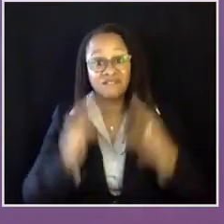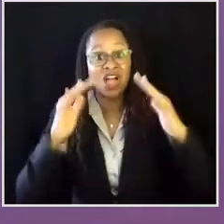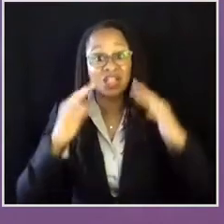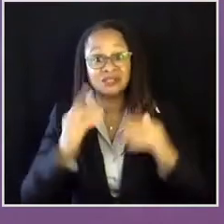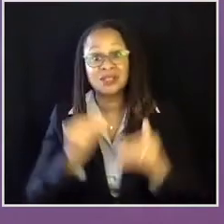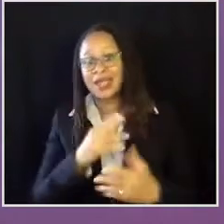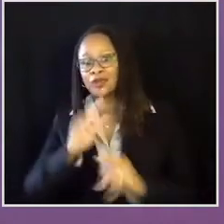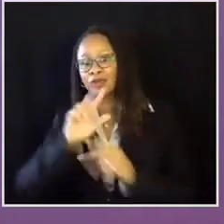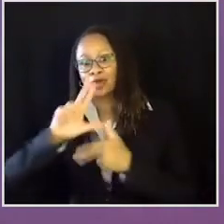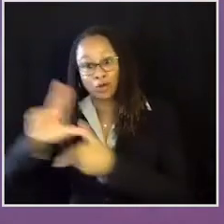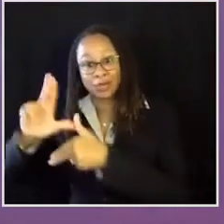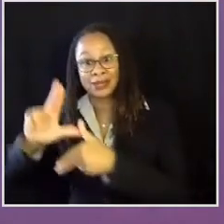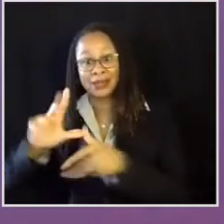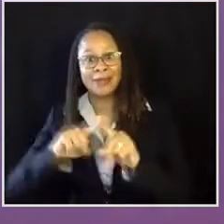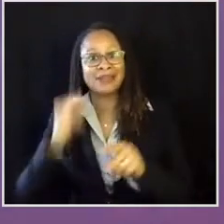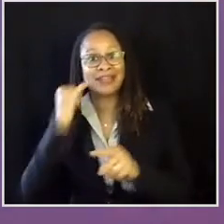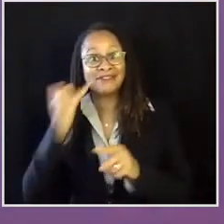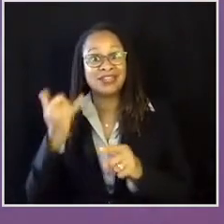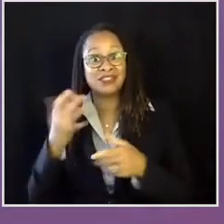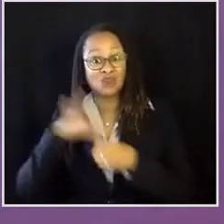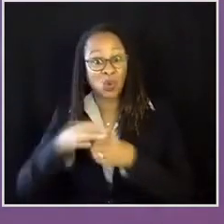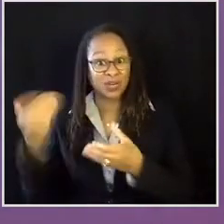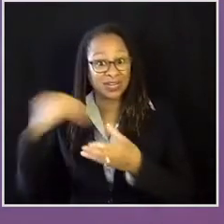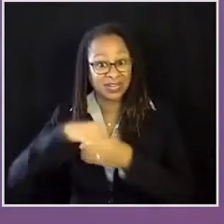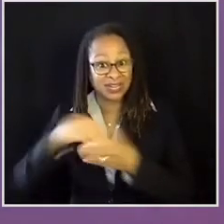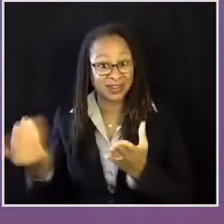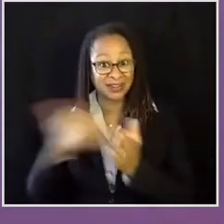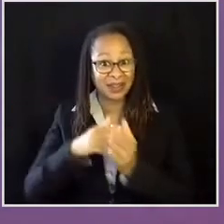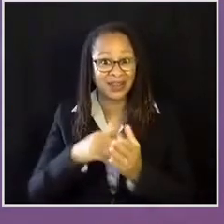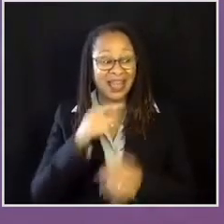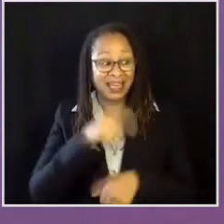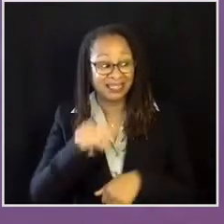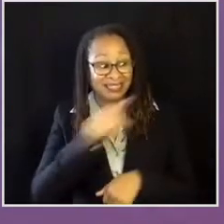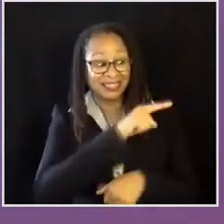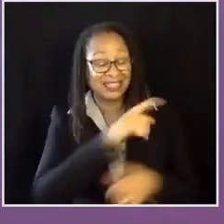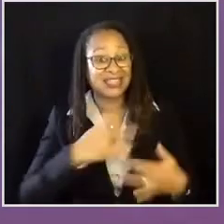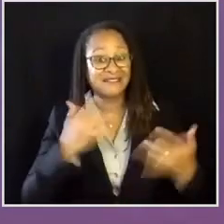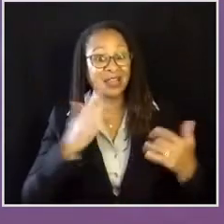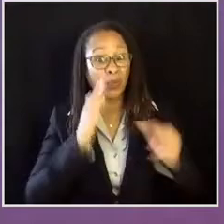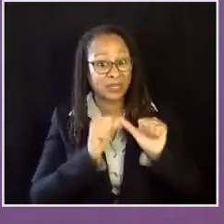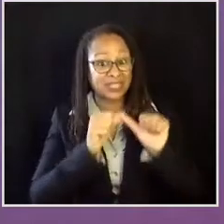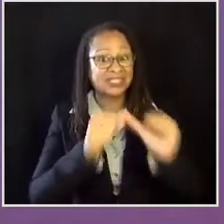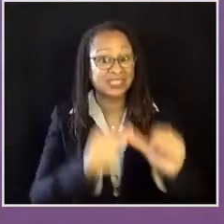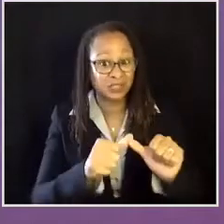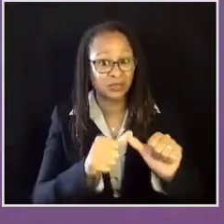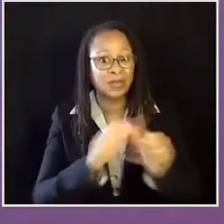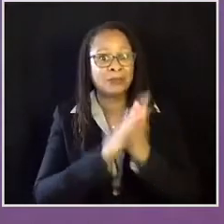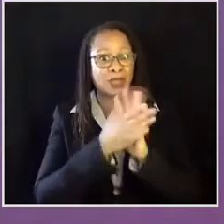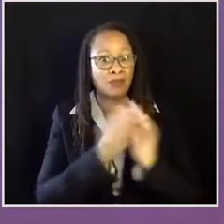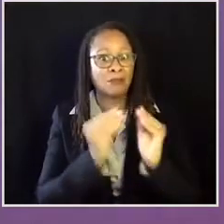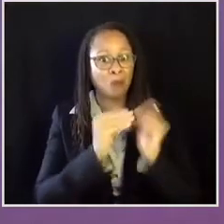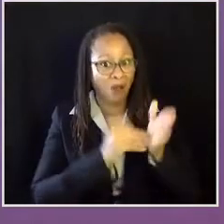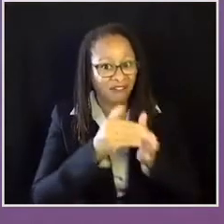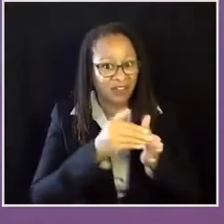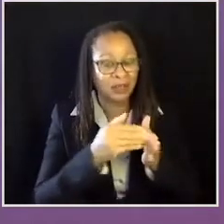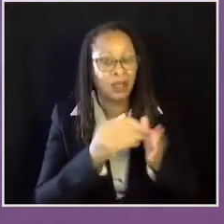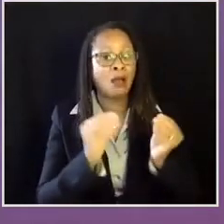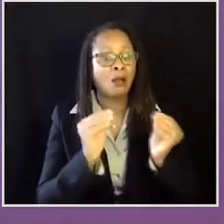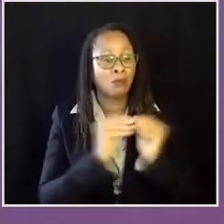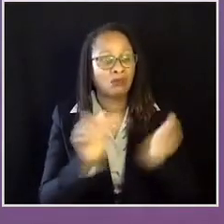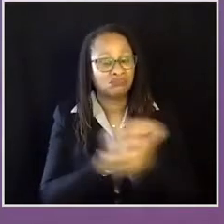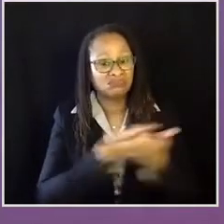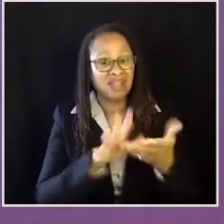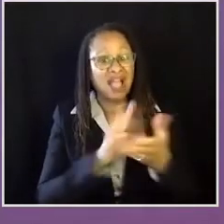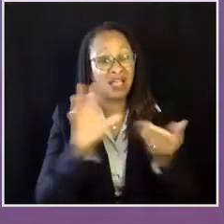gets a second term, these hellish events will continue to become more common, more devastating, and more deadly.